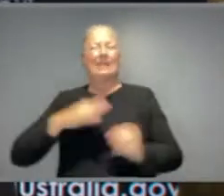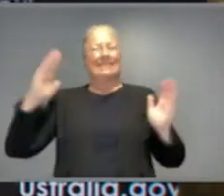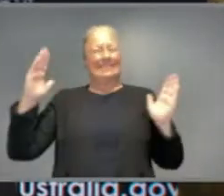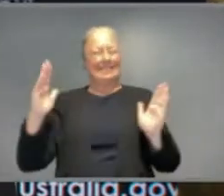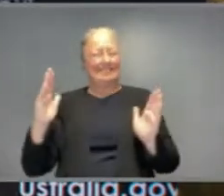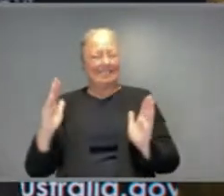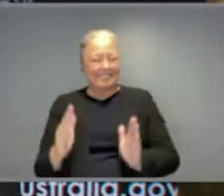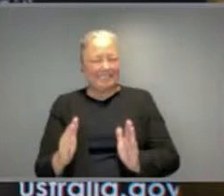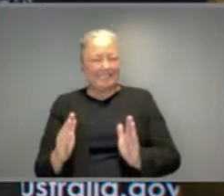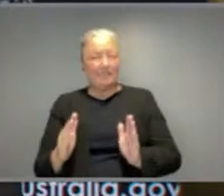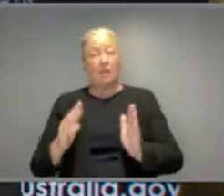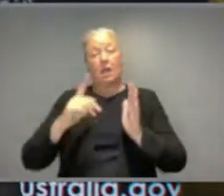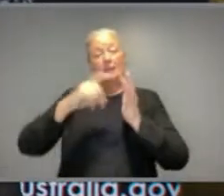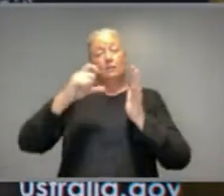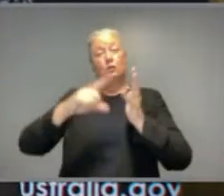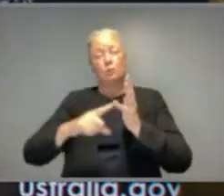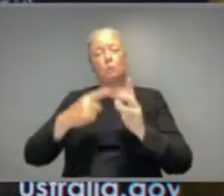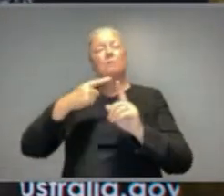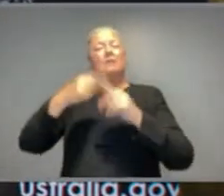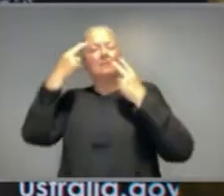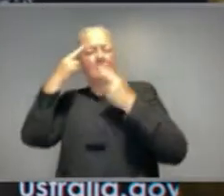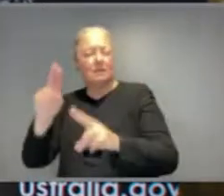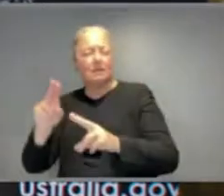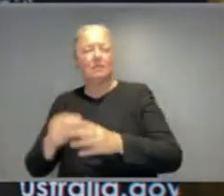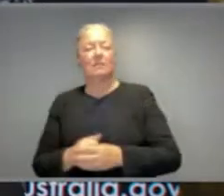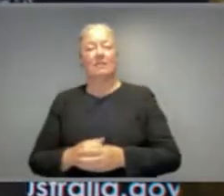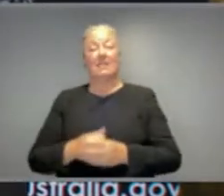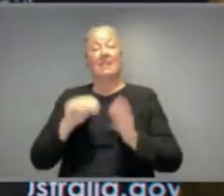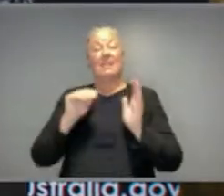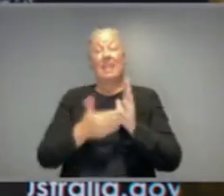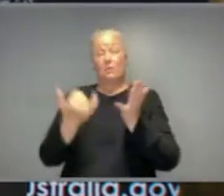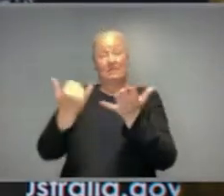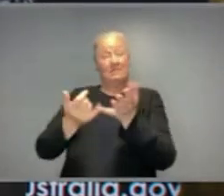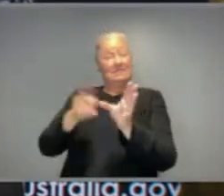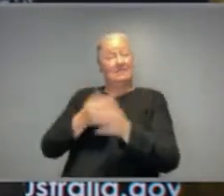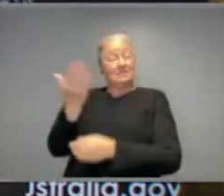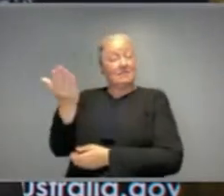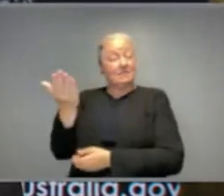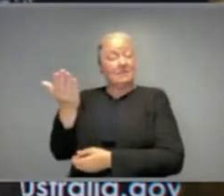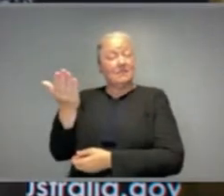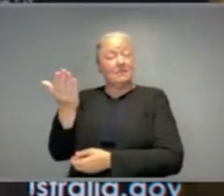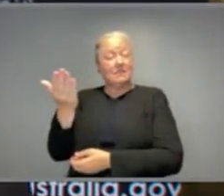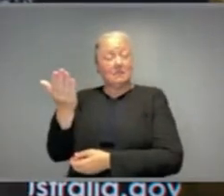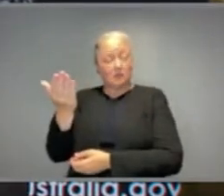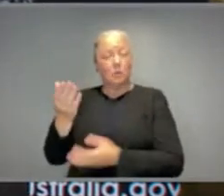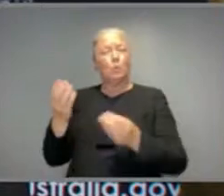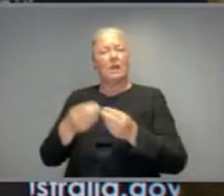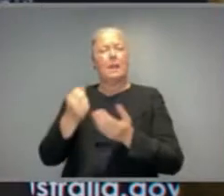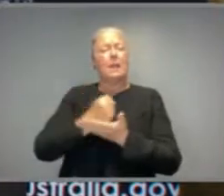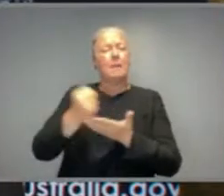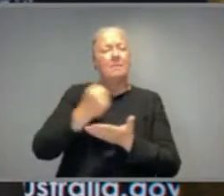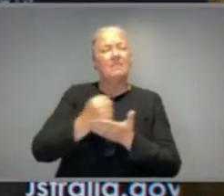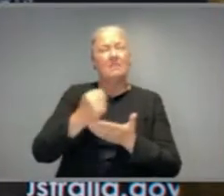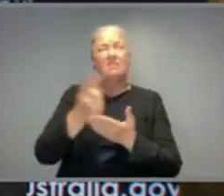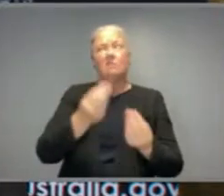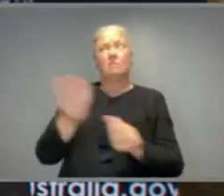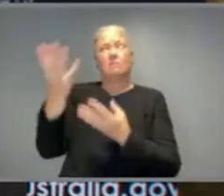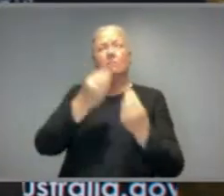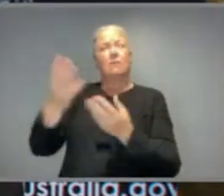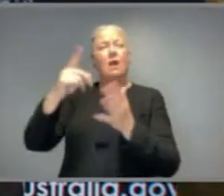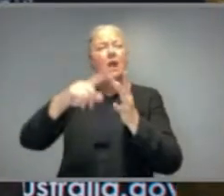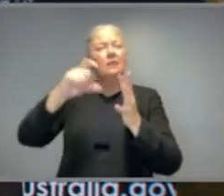and deaths. We've seen what's happening right now in Sydney in relation to that increasing number of ICU admissions, the increasing number